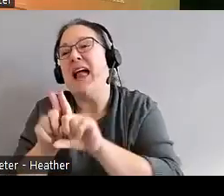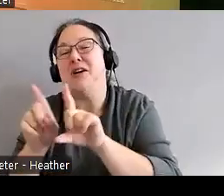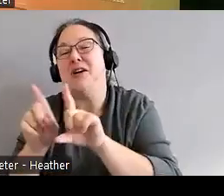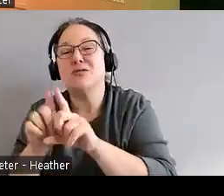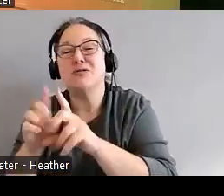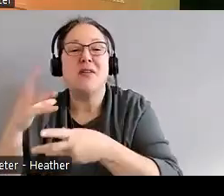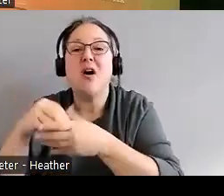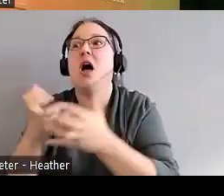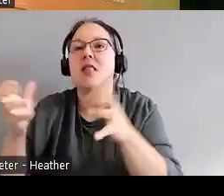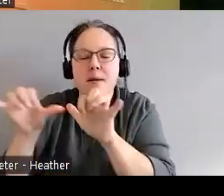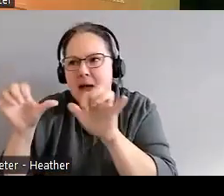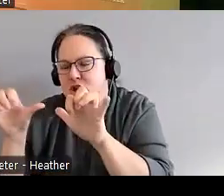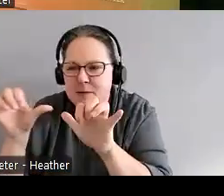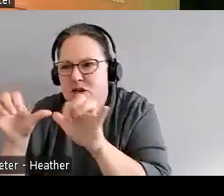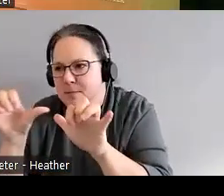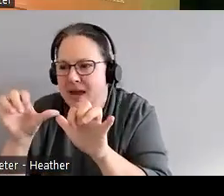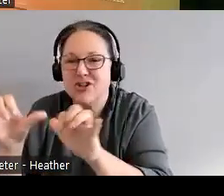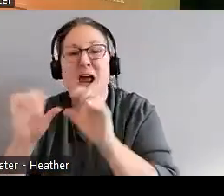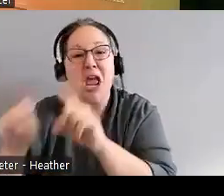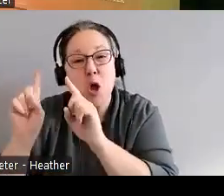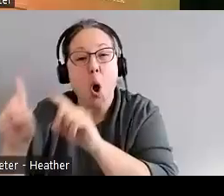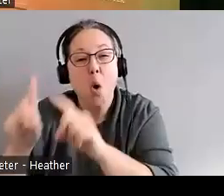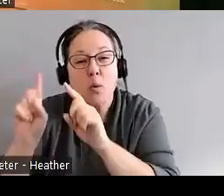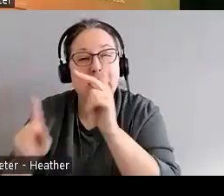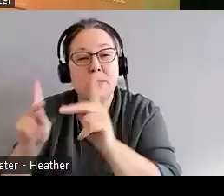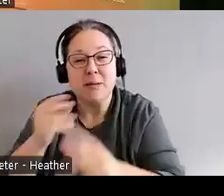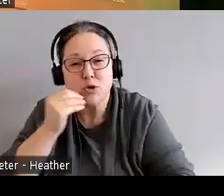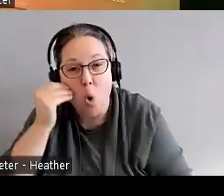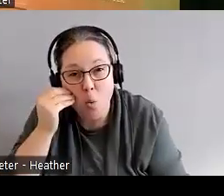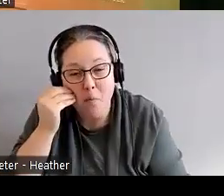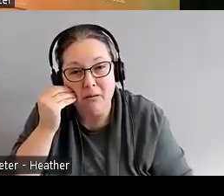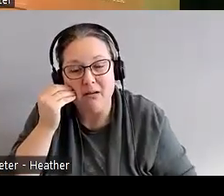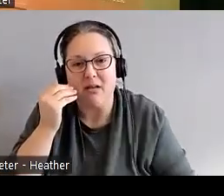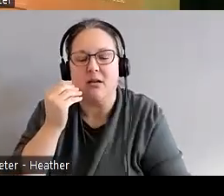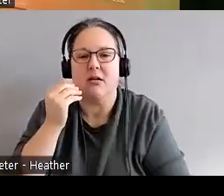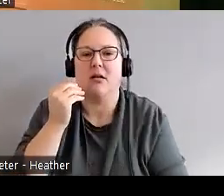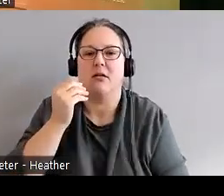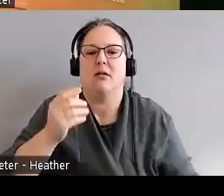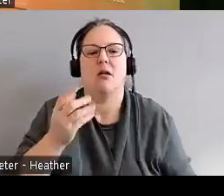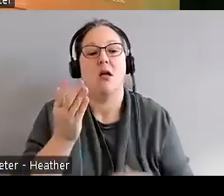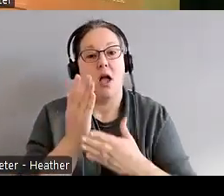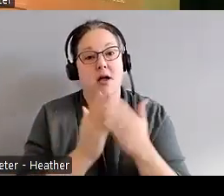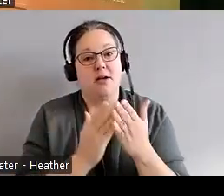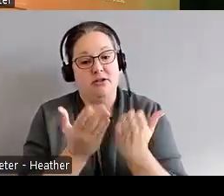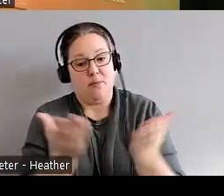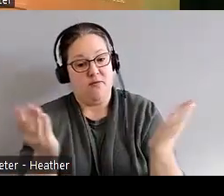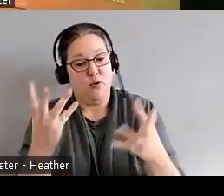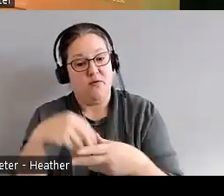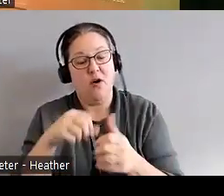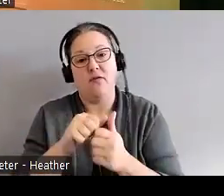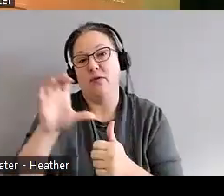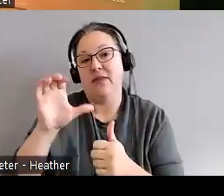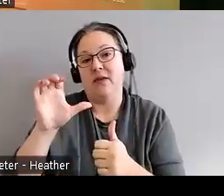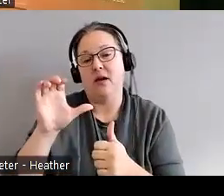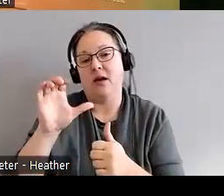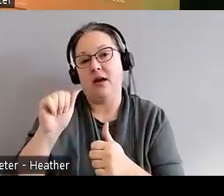also involved home visits. Now, some of you have spent time in ACT study, right?